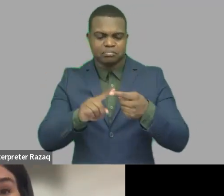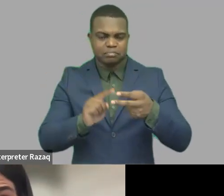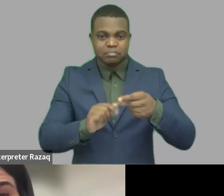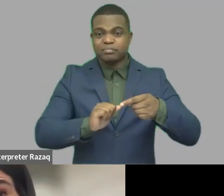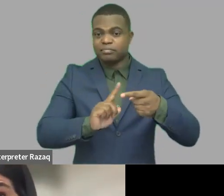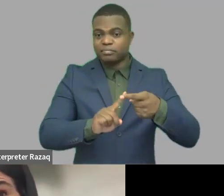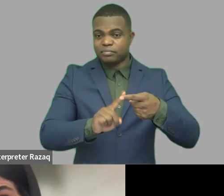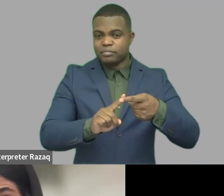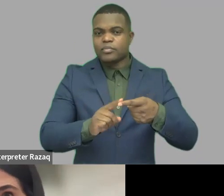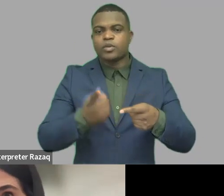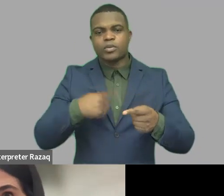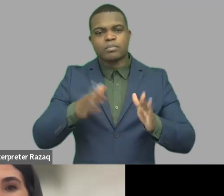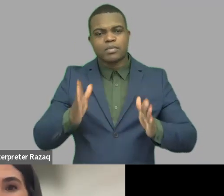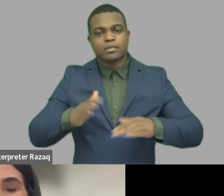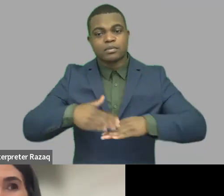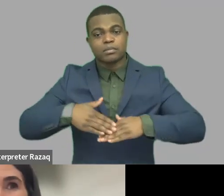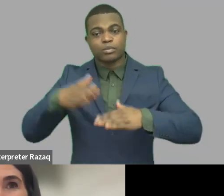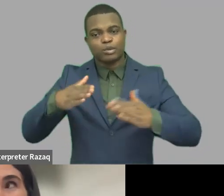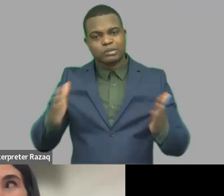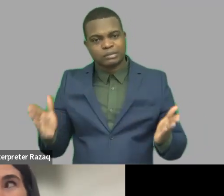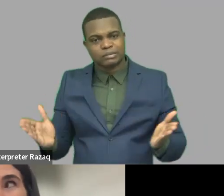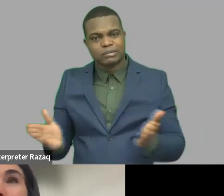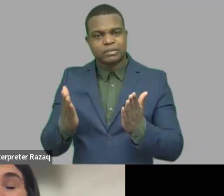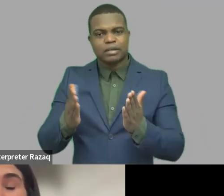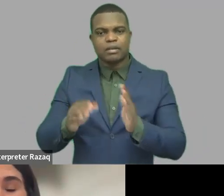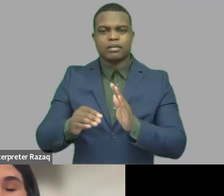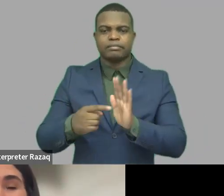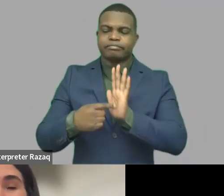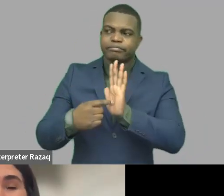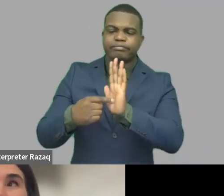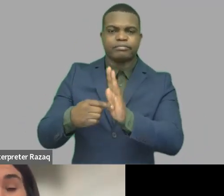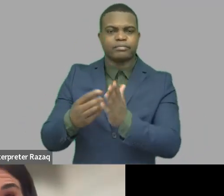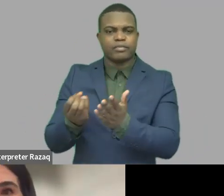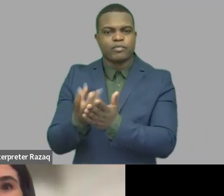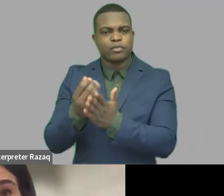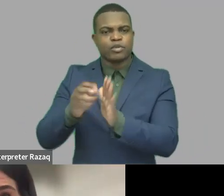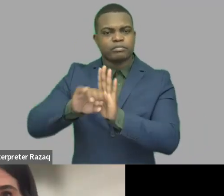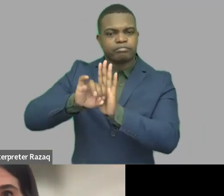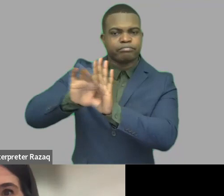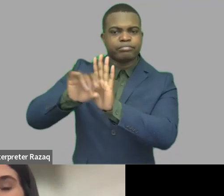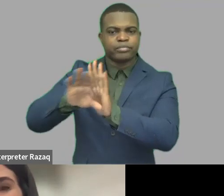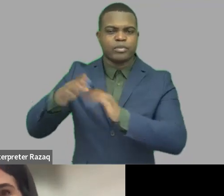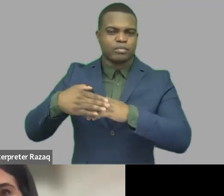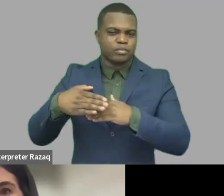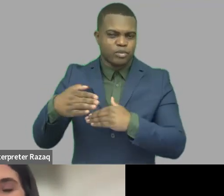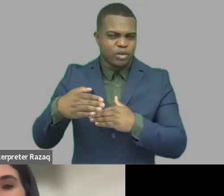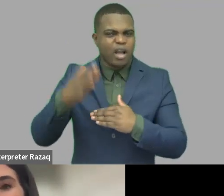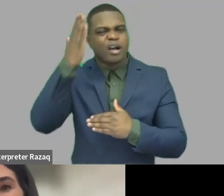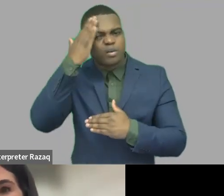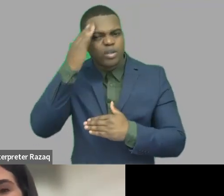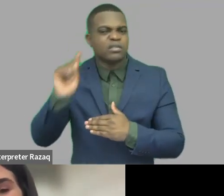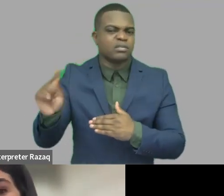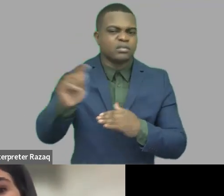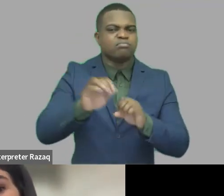dialogue like the one of today. So, and we need to do this collaborating with other actors. Practical